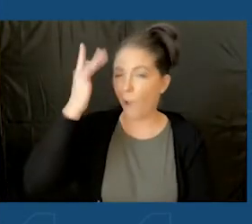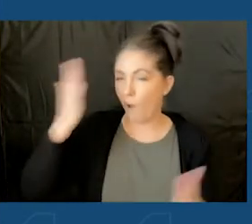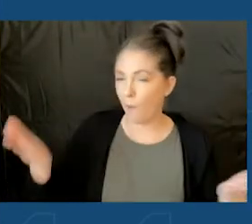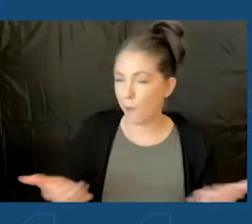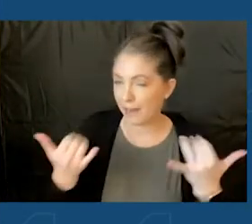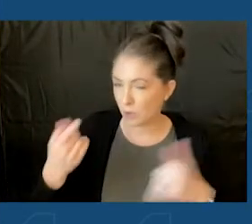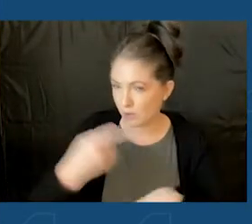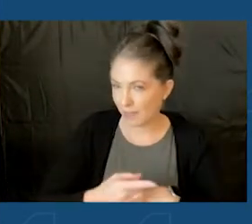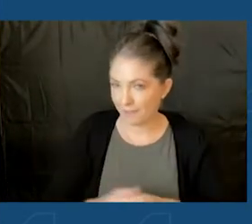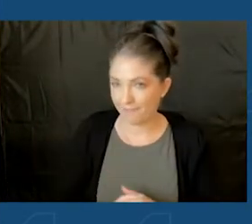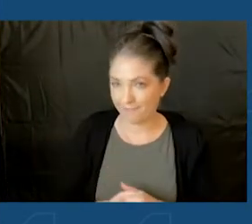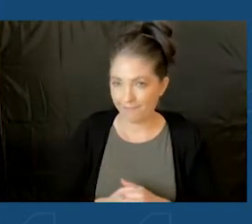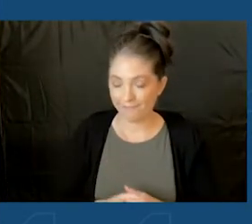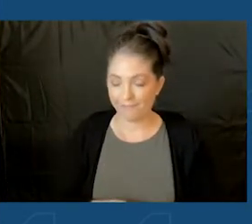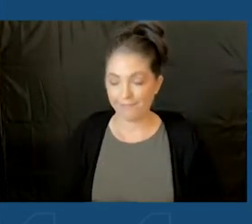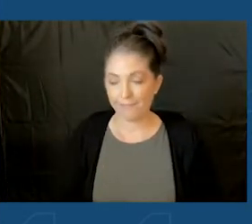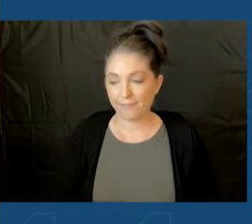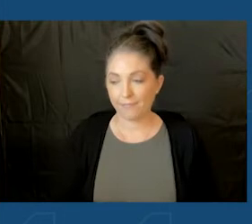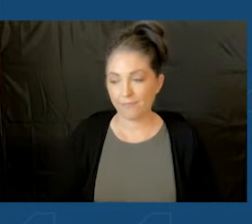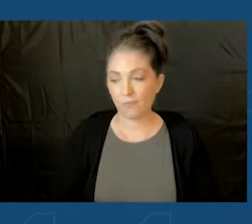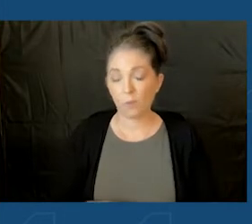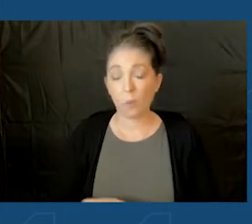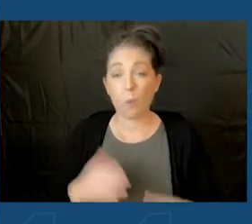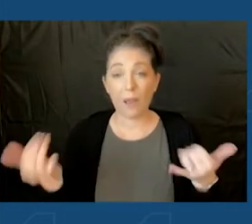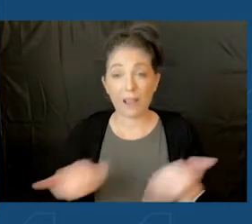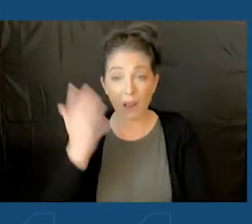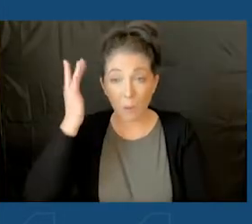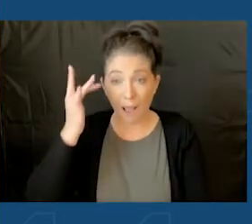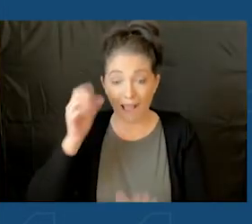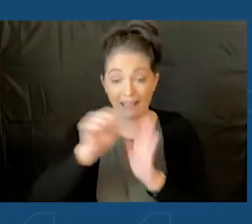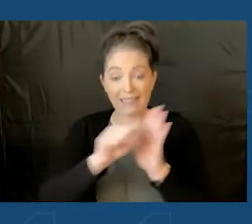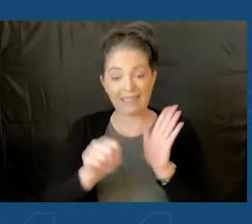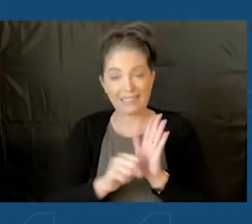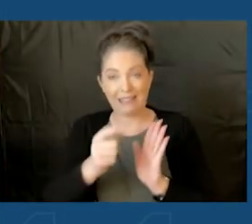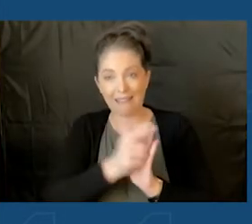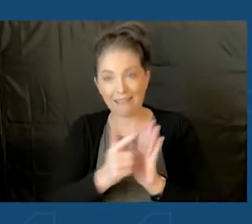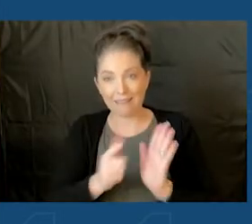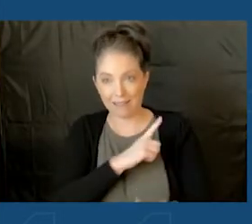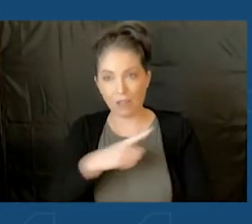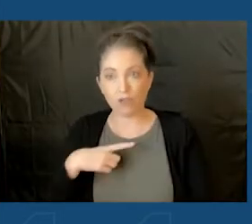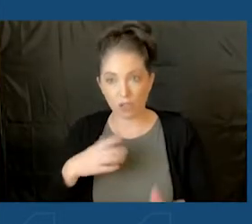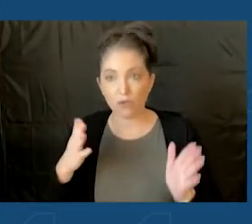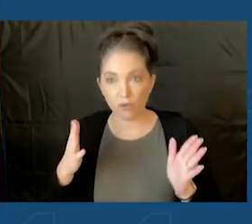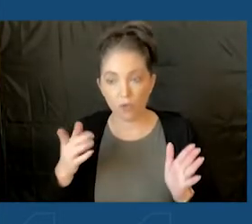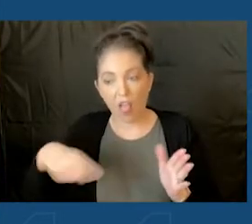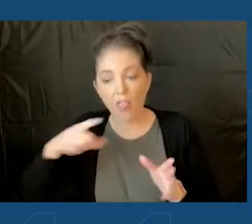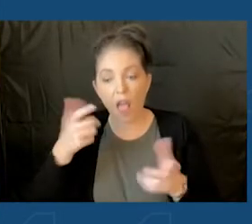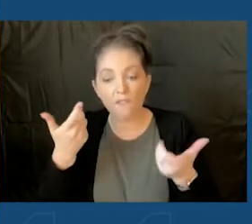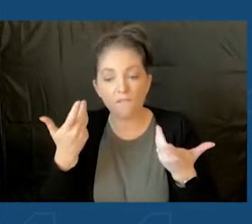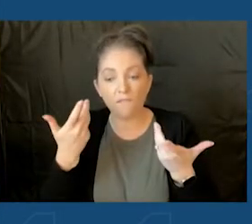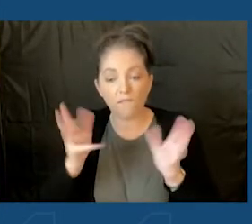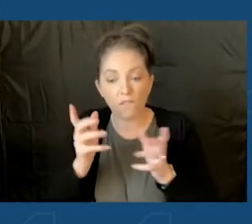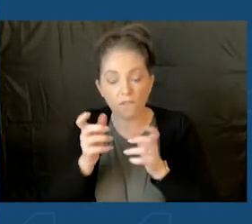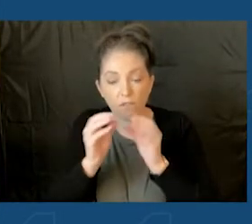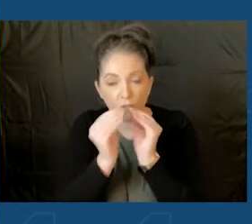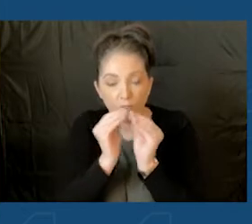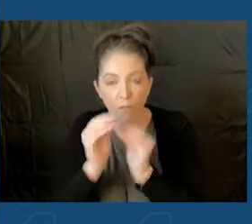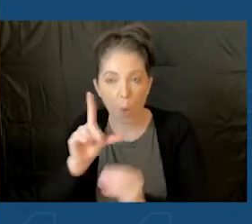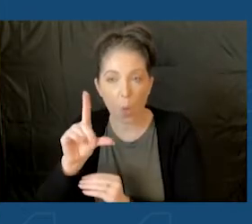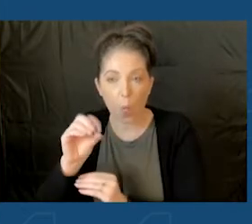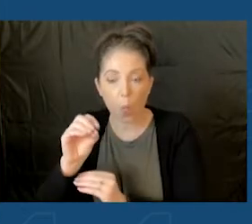today because of what the state legislature has done. They've fixed a loophole in a law that allows